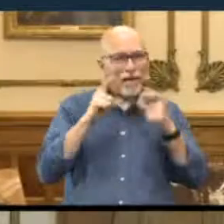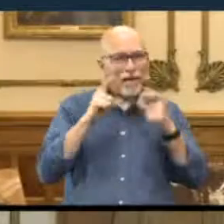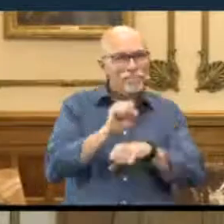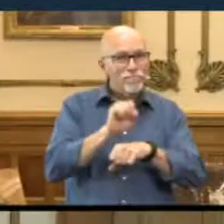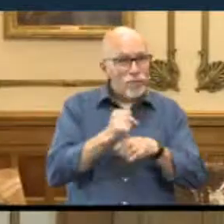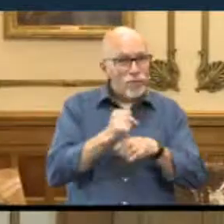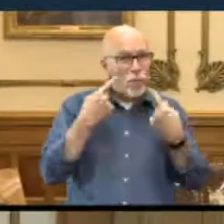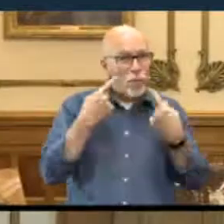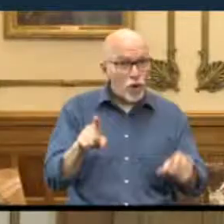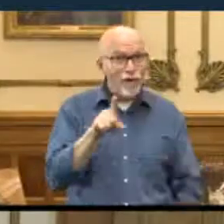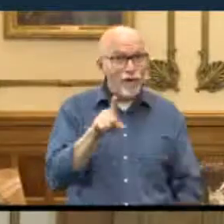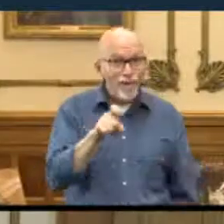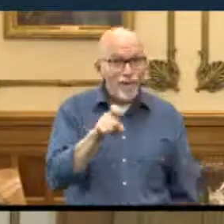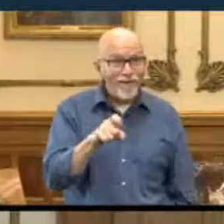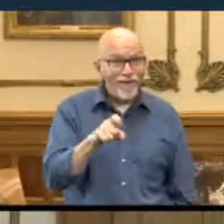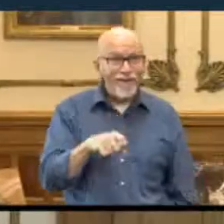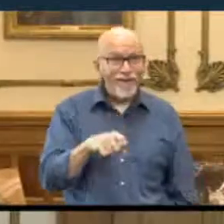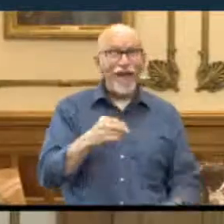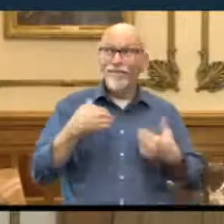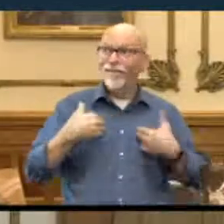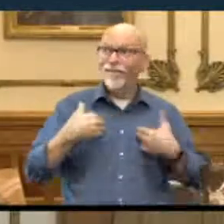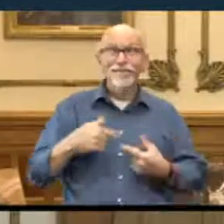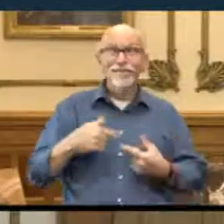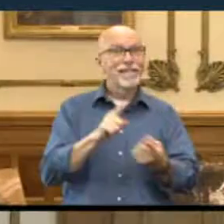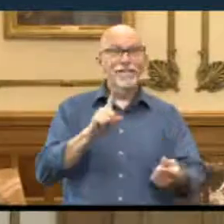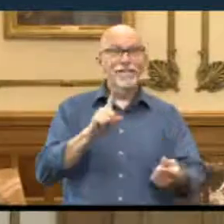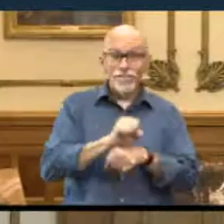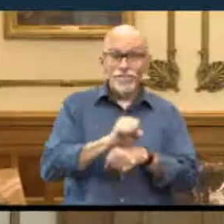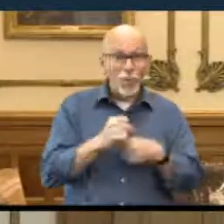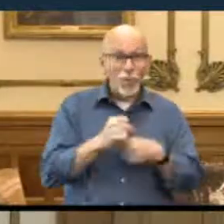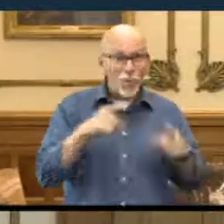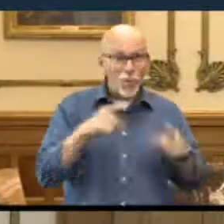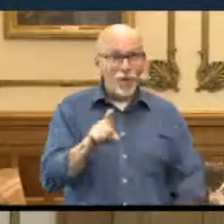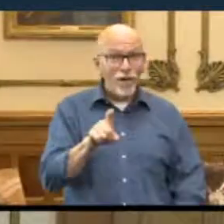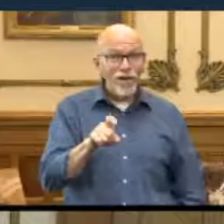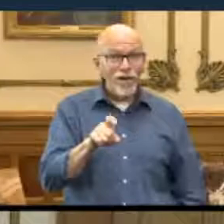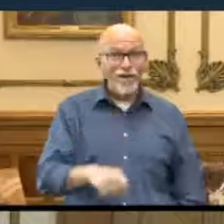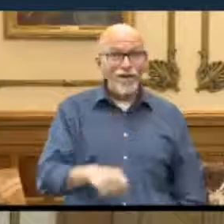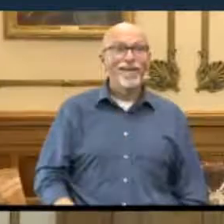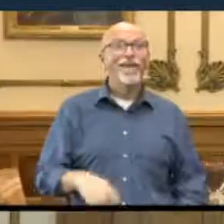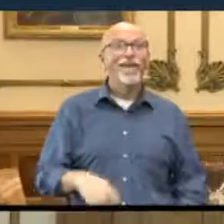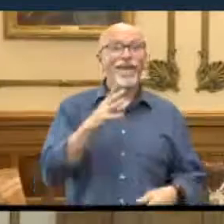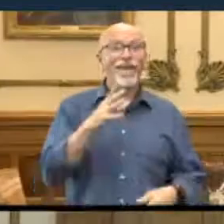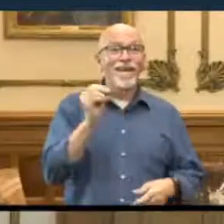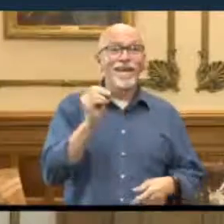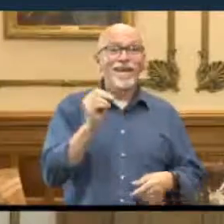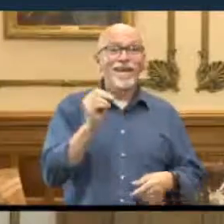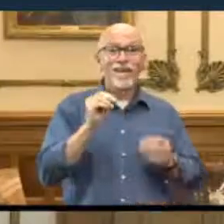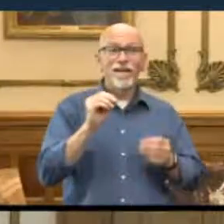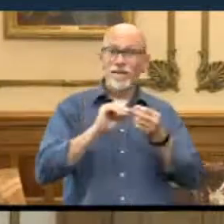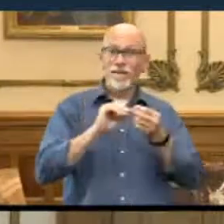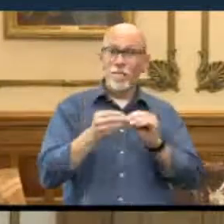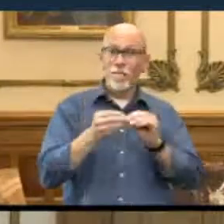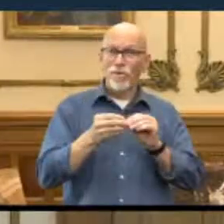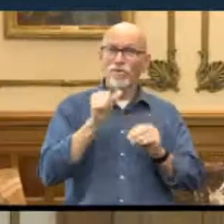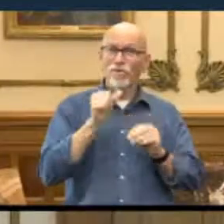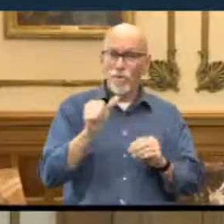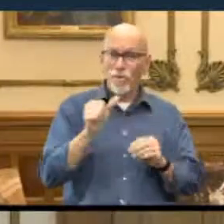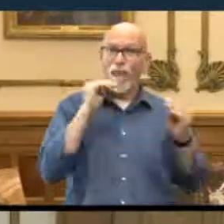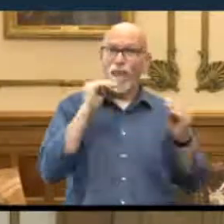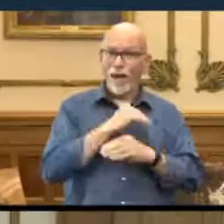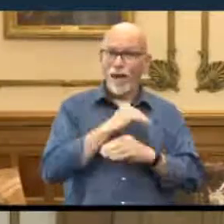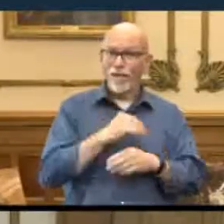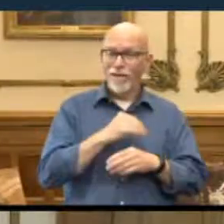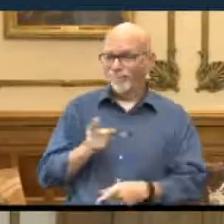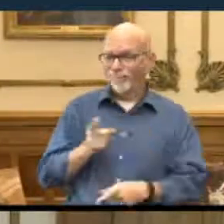They are working. Physical distancing They are is working. working, and the numbers don't lie. The